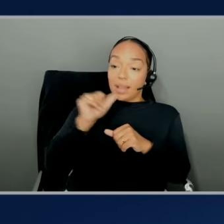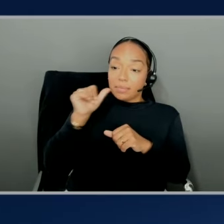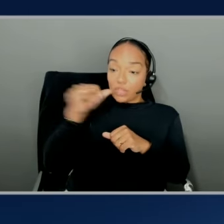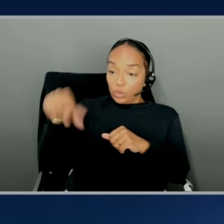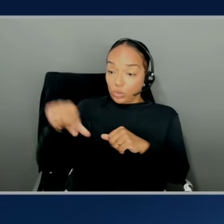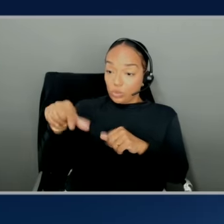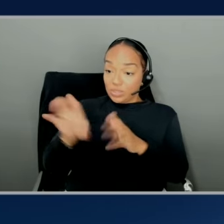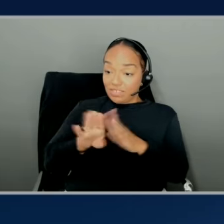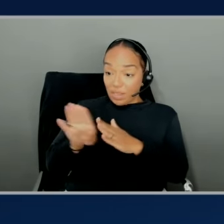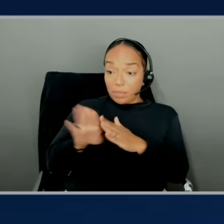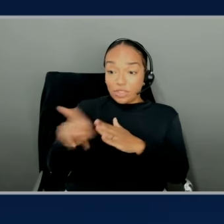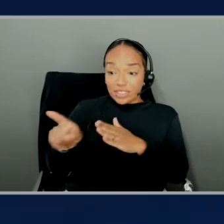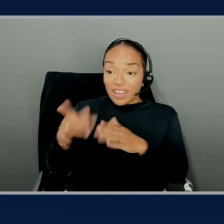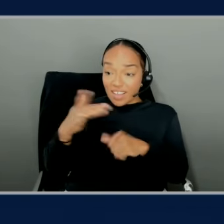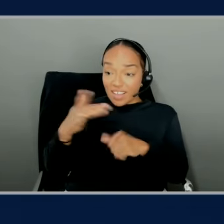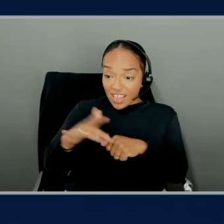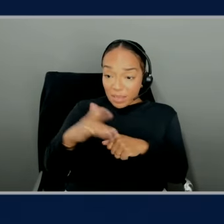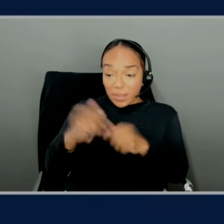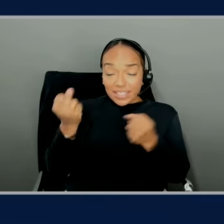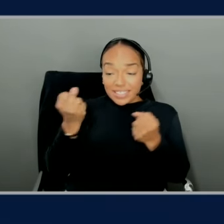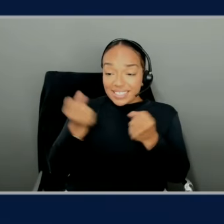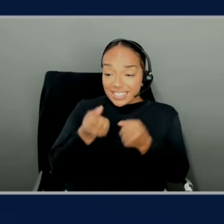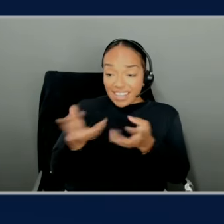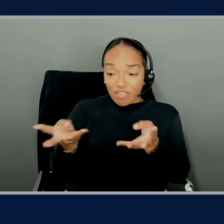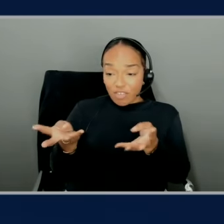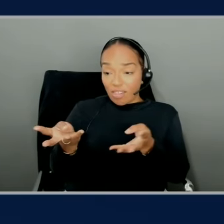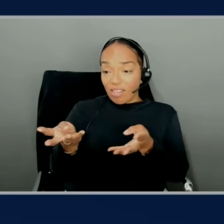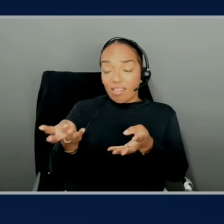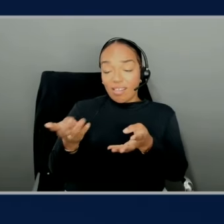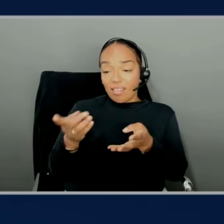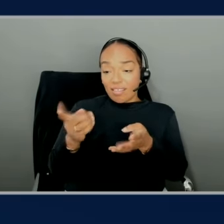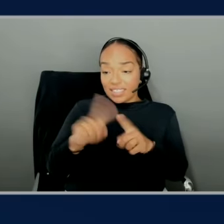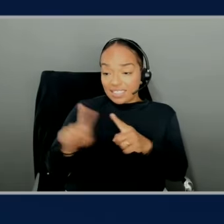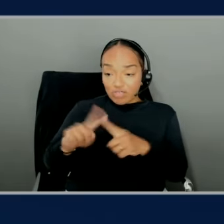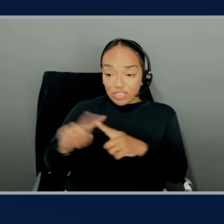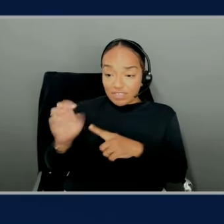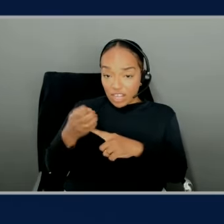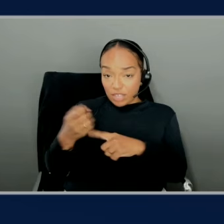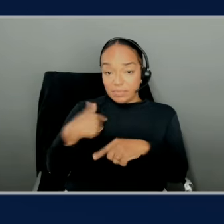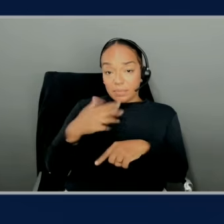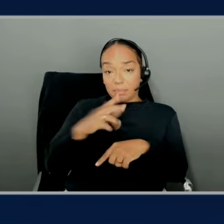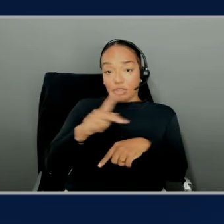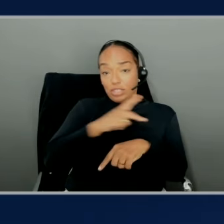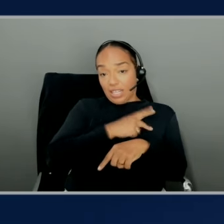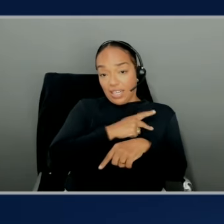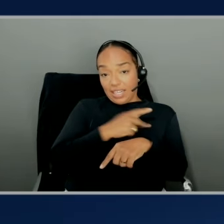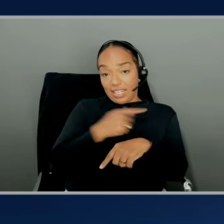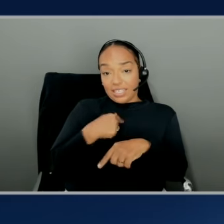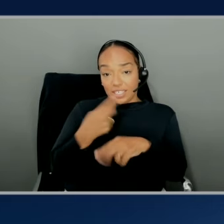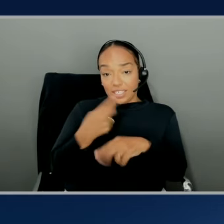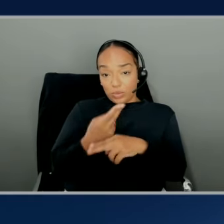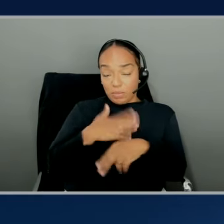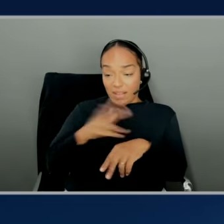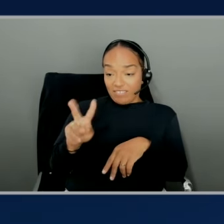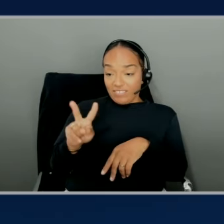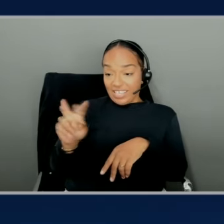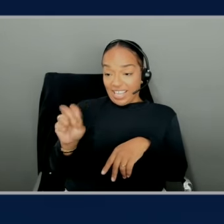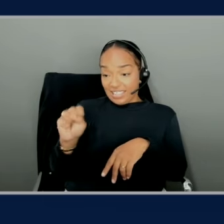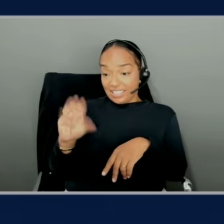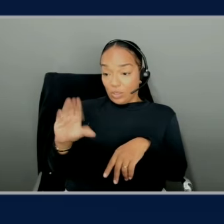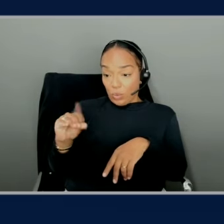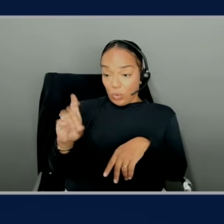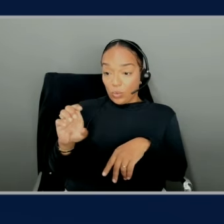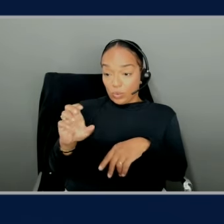several environments so far, right? Like I'm personally big VS Code user, love my VS Code. I've been able to